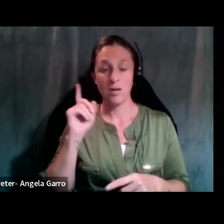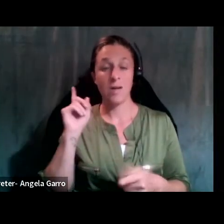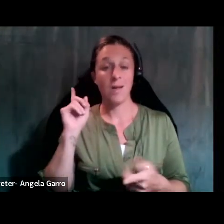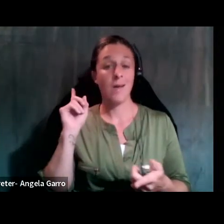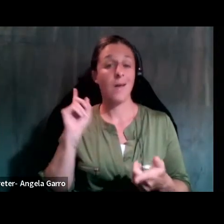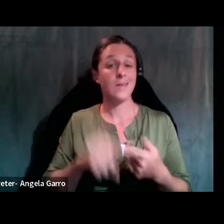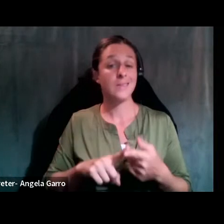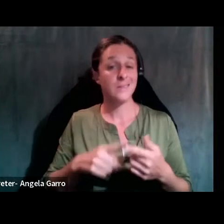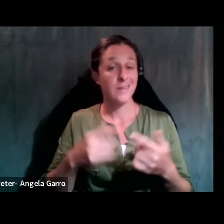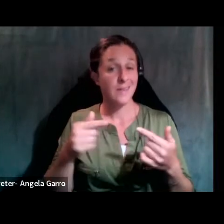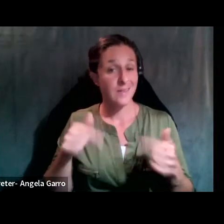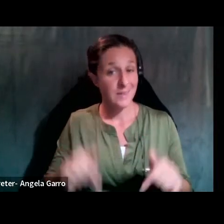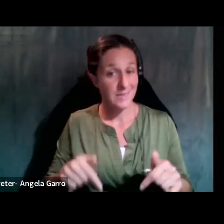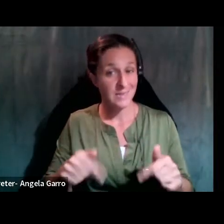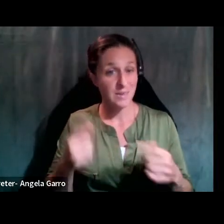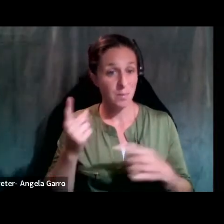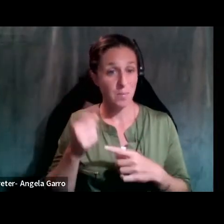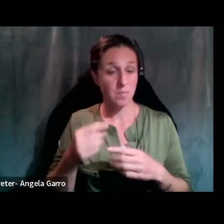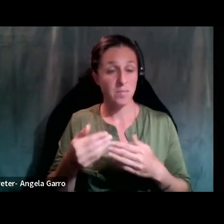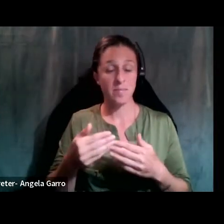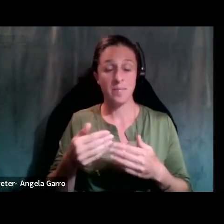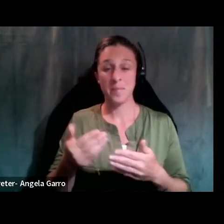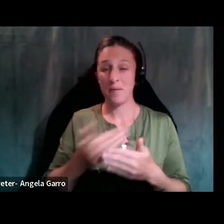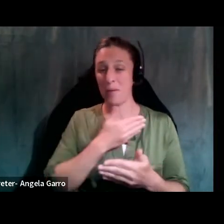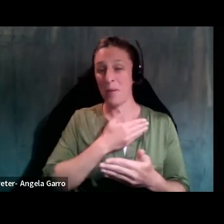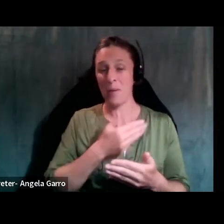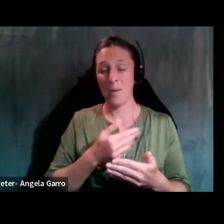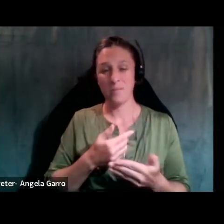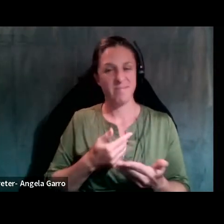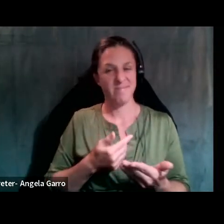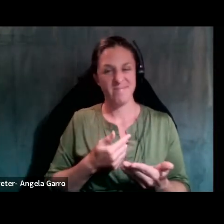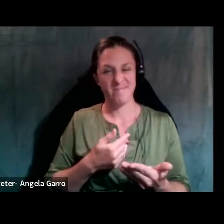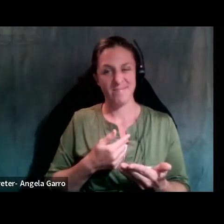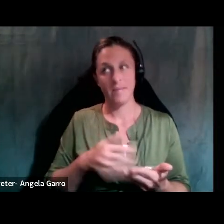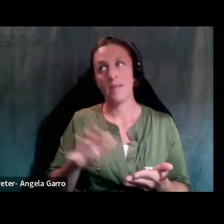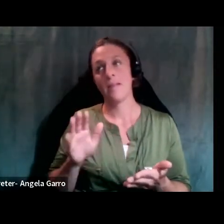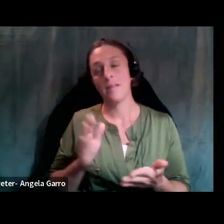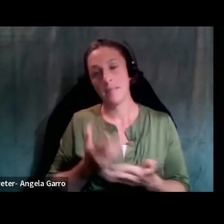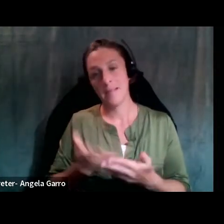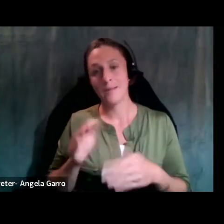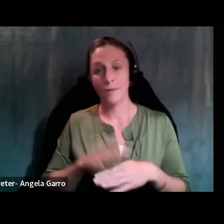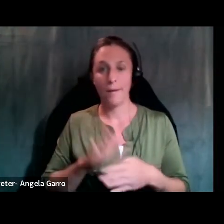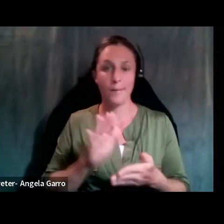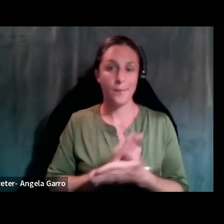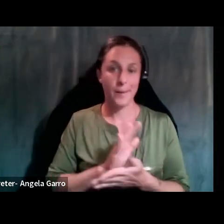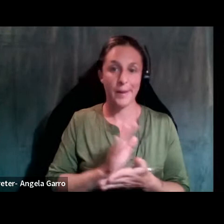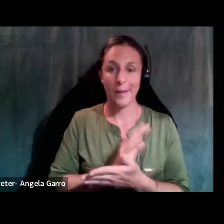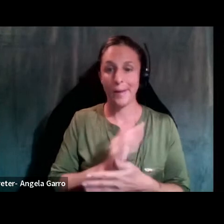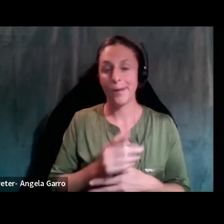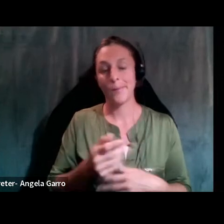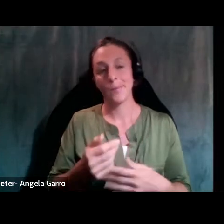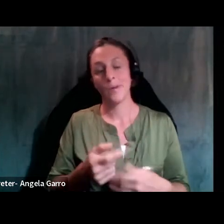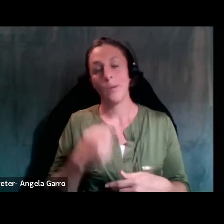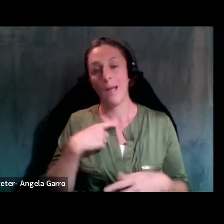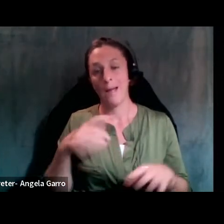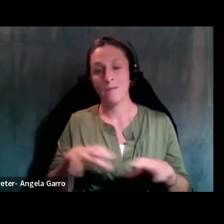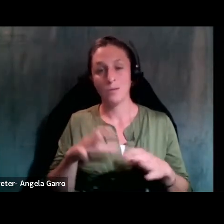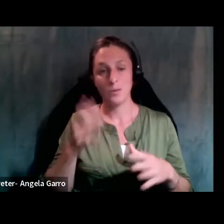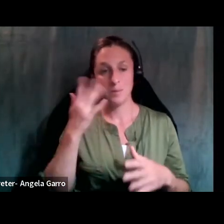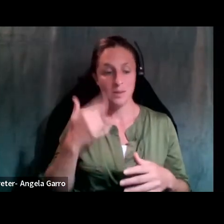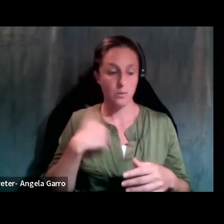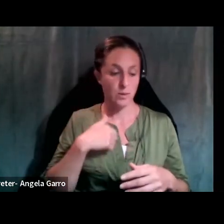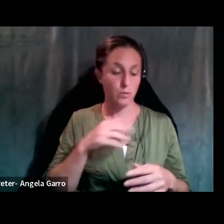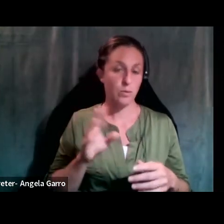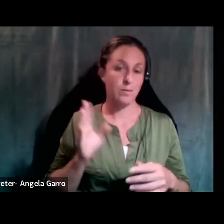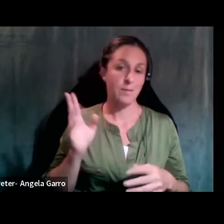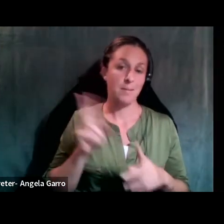I've seen them as things on a piece of paper that we have to do because we have to apply to the state and give it to the state. In this